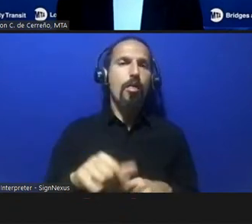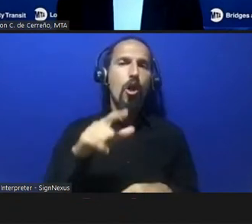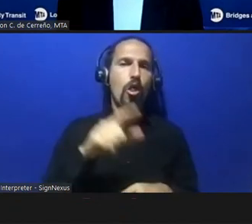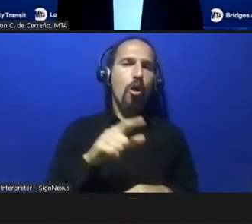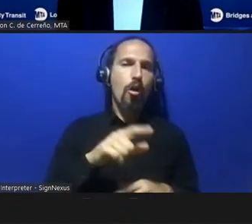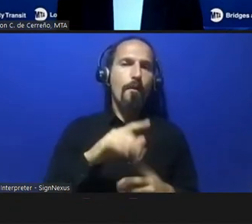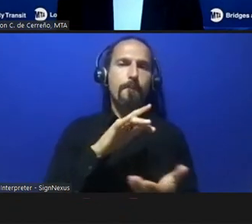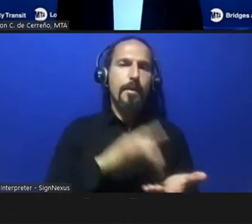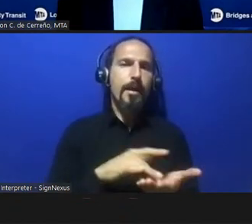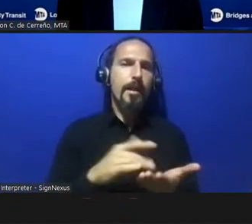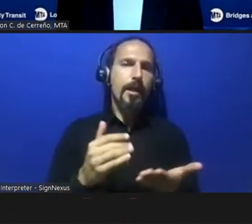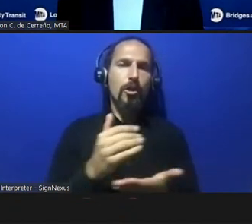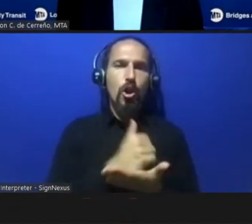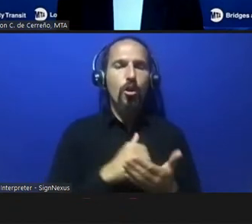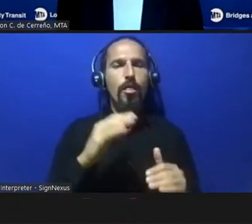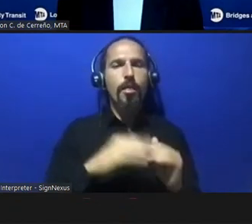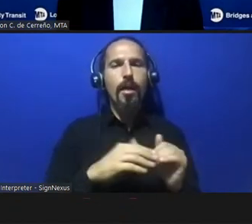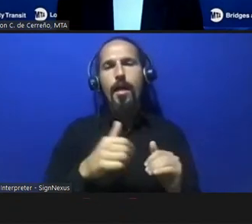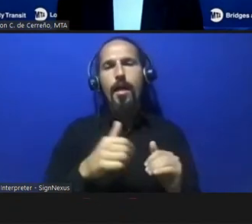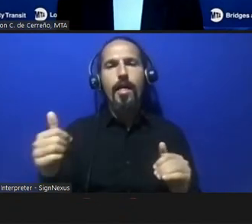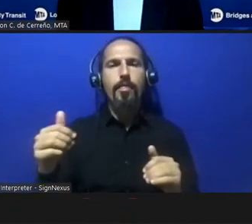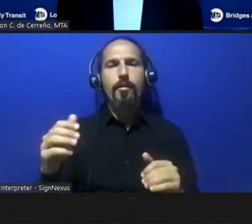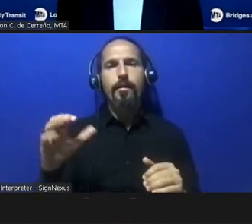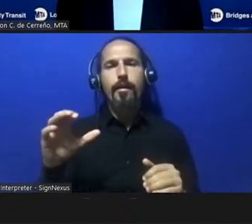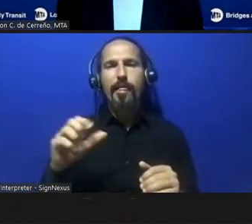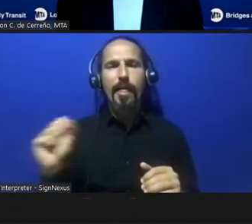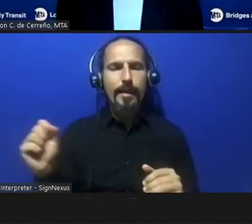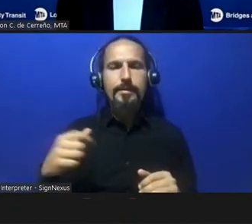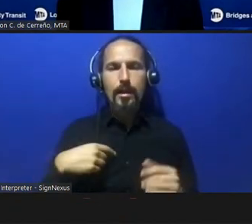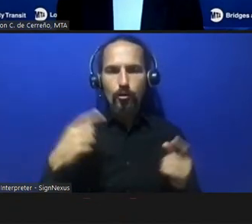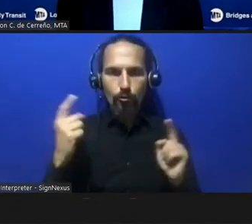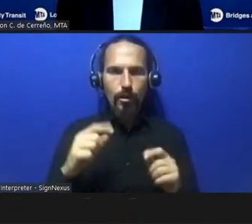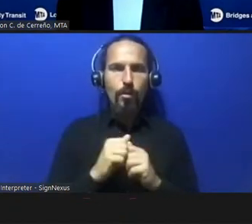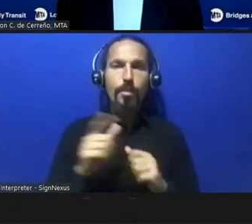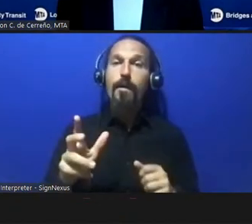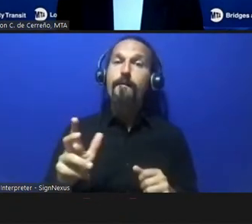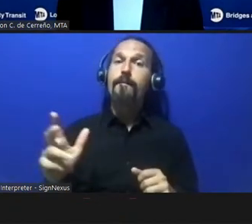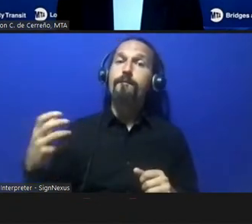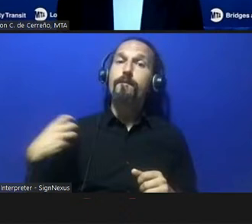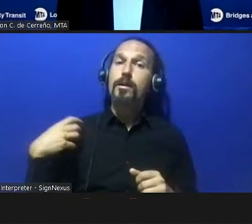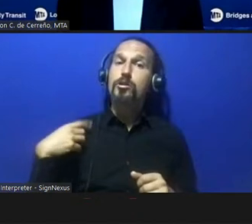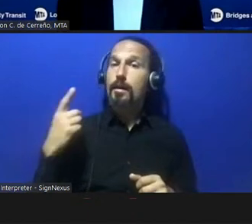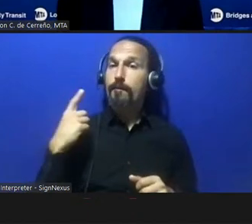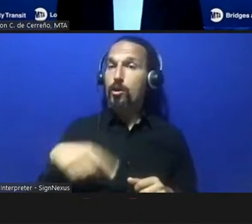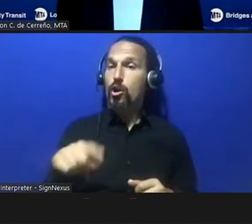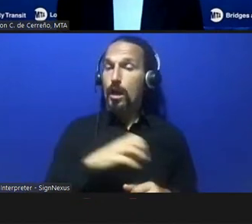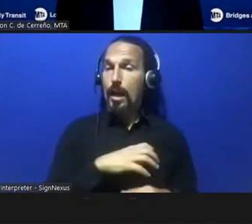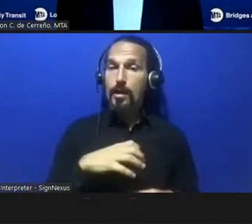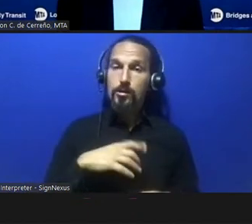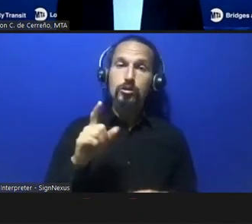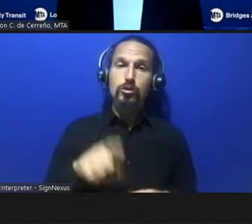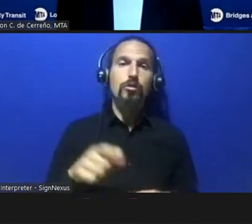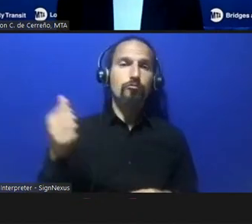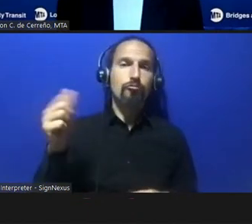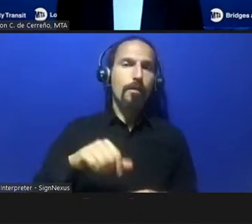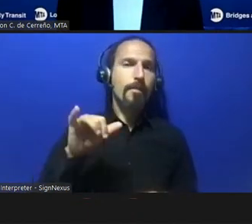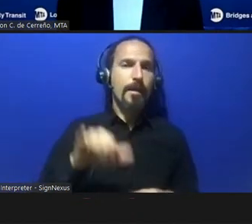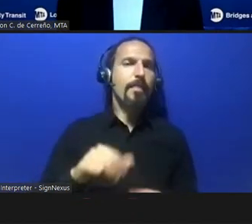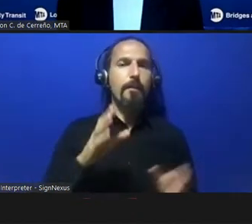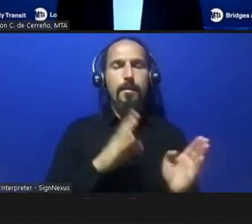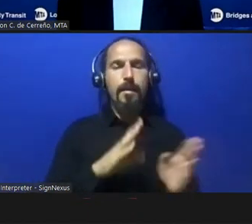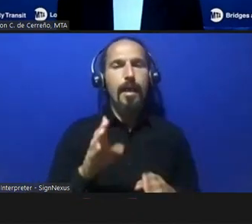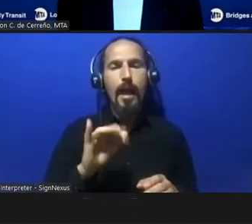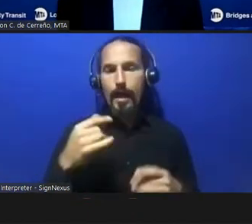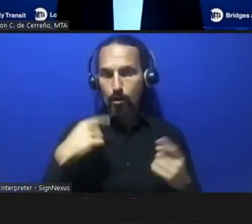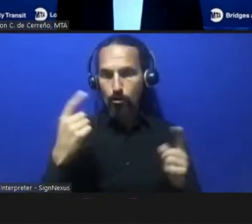incomers more than any other class i agree with the official if elected into congress to repeal this plan i also